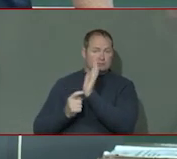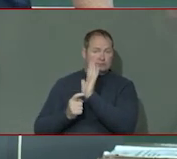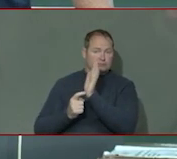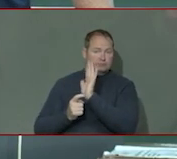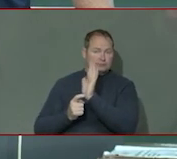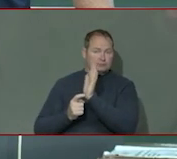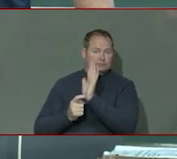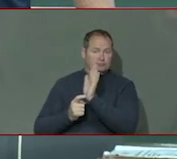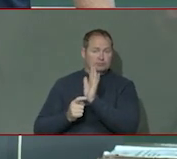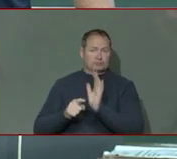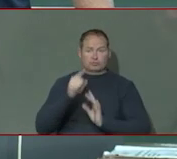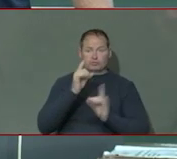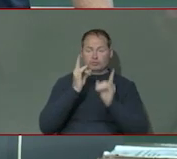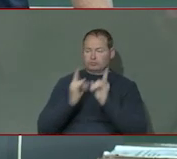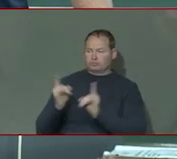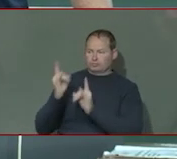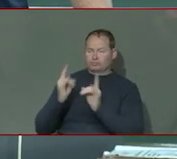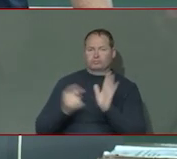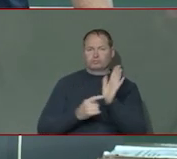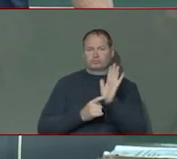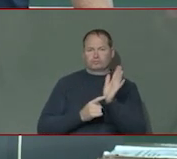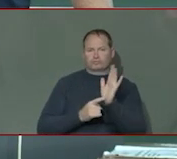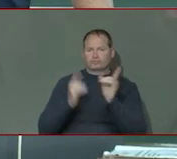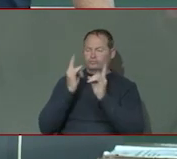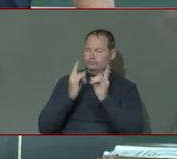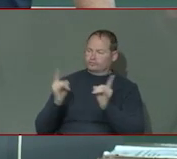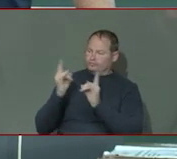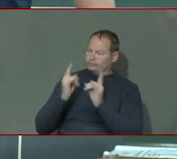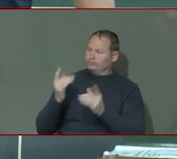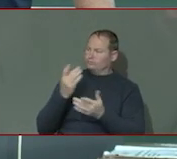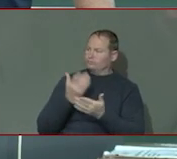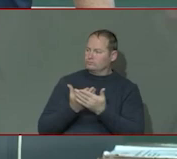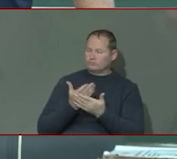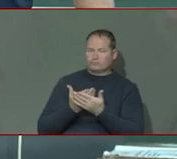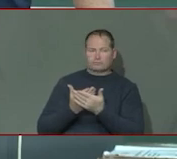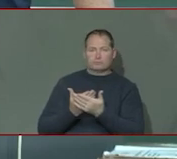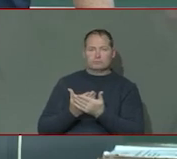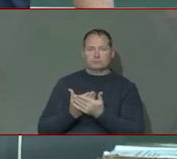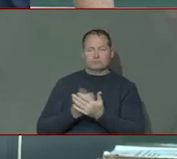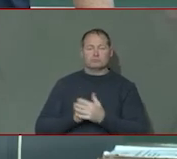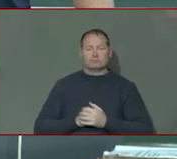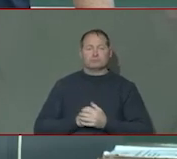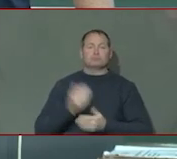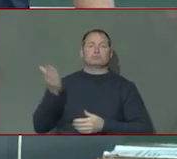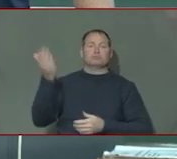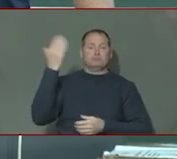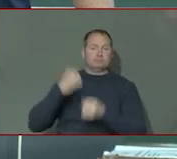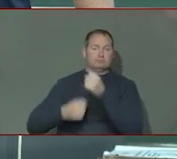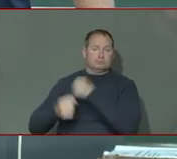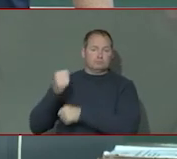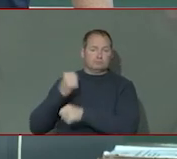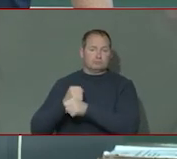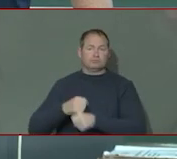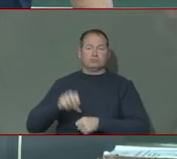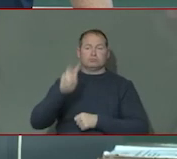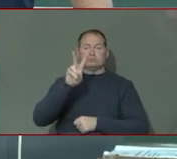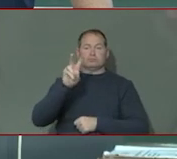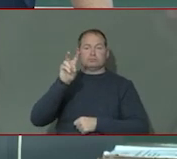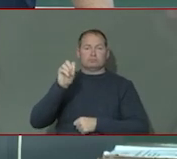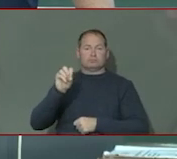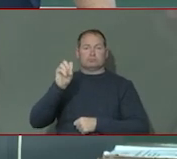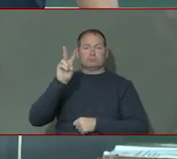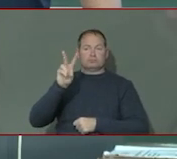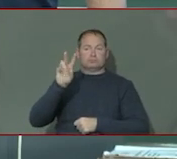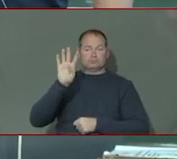monetlaproject.co.za, and you go to past Saturday school lessons, and you scroll all the way up to last year, 2024,